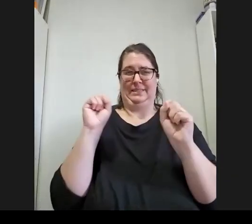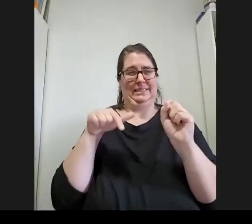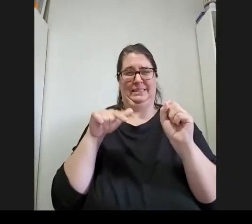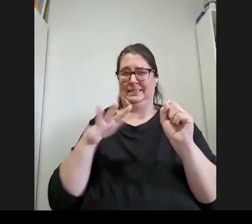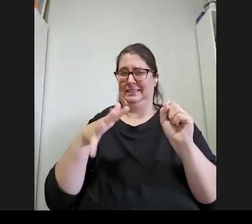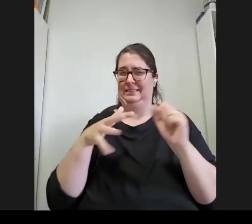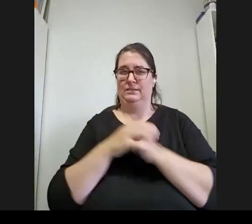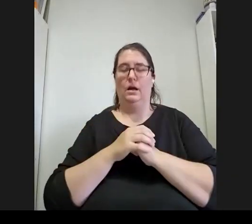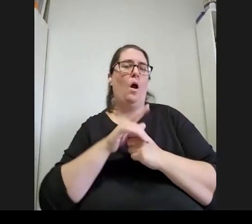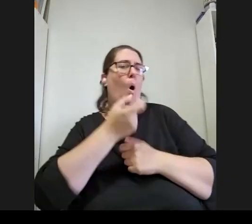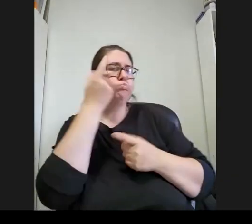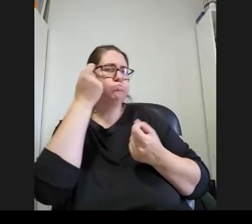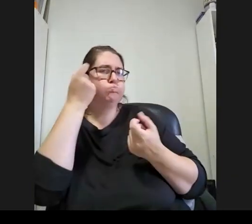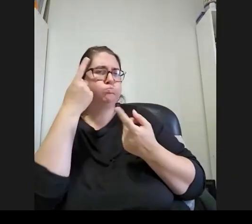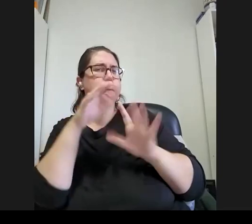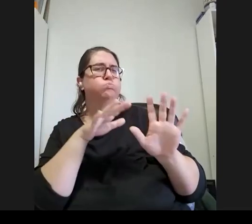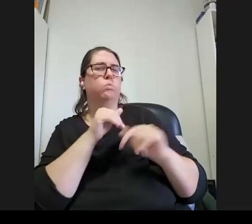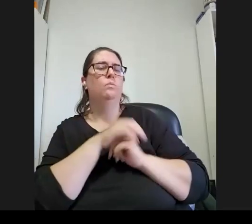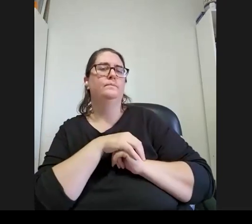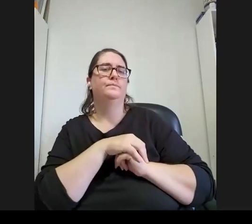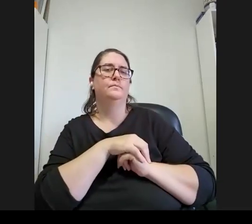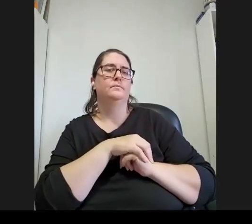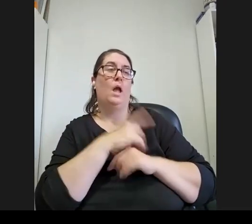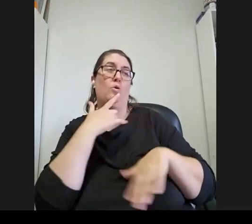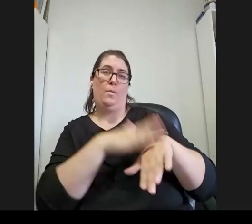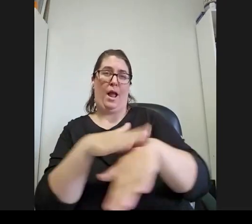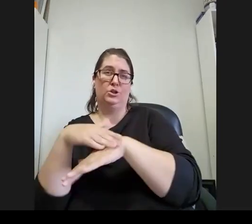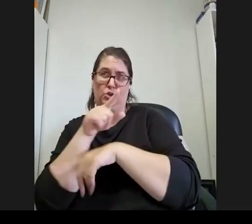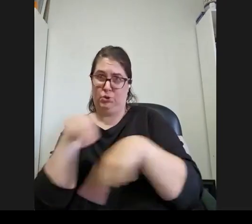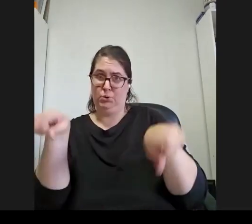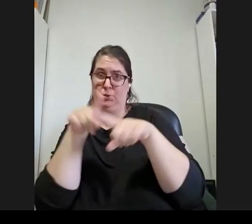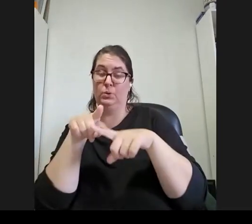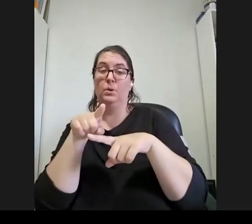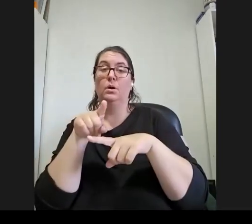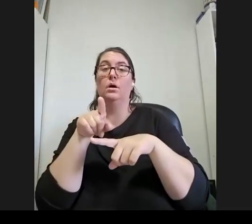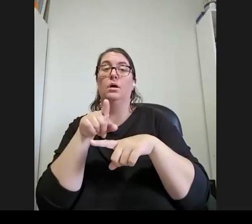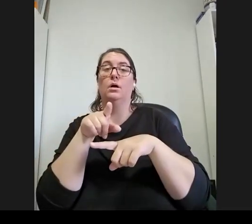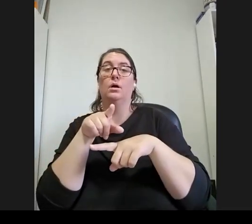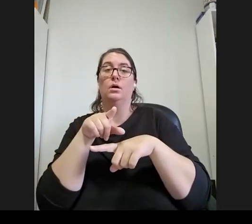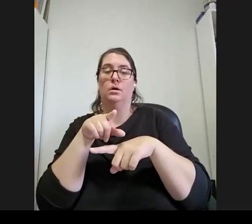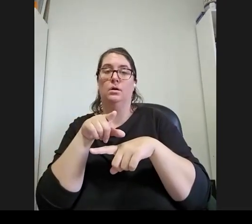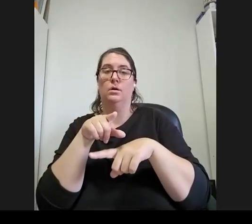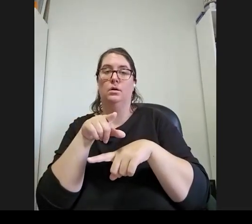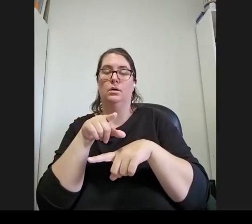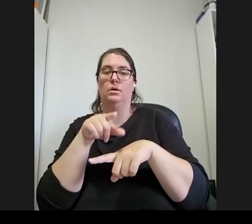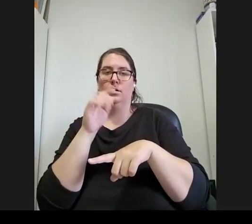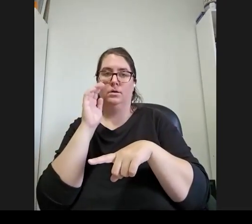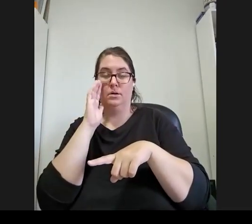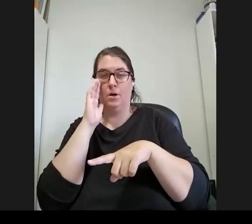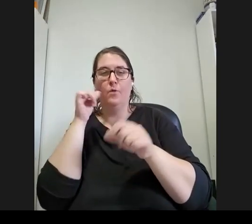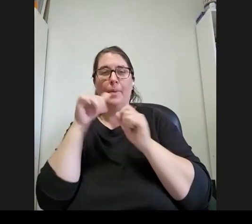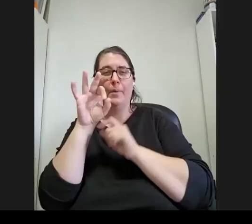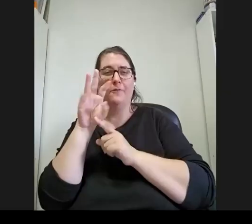That fail. that makes sense, Deepa. And just a reminder to folks, because there was a question, that beautiful design